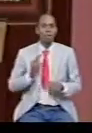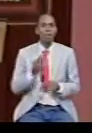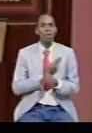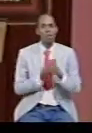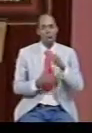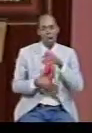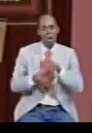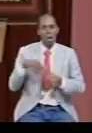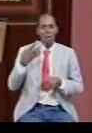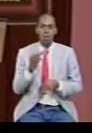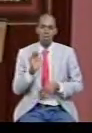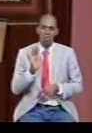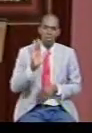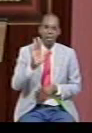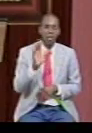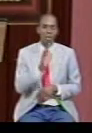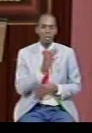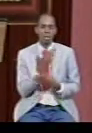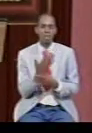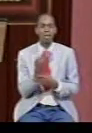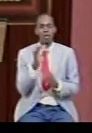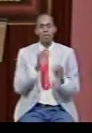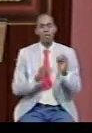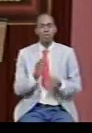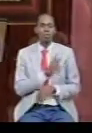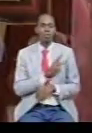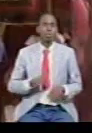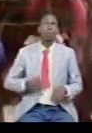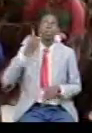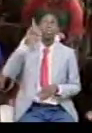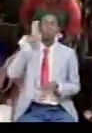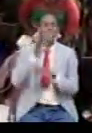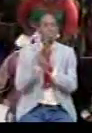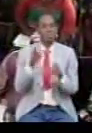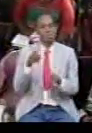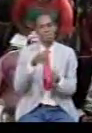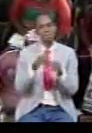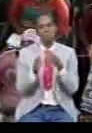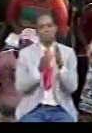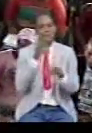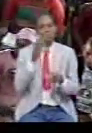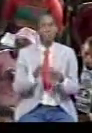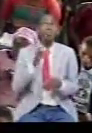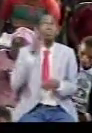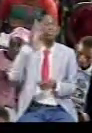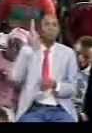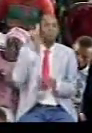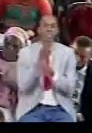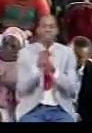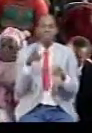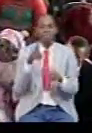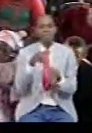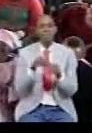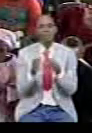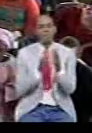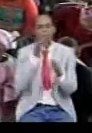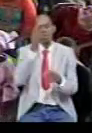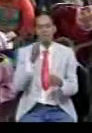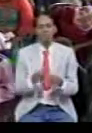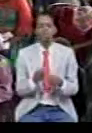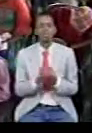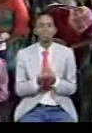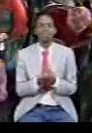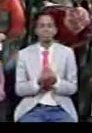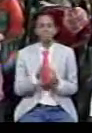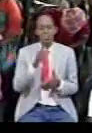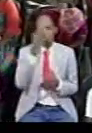out of thy hand, O King. He will deliver you. He will deliver you. You know